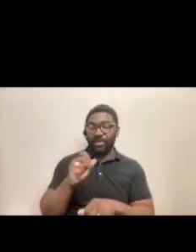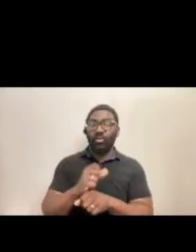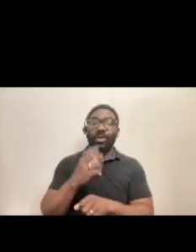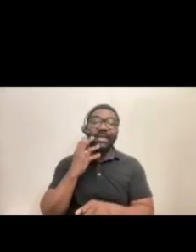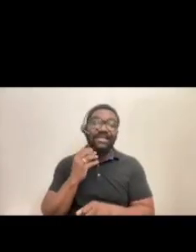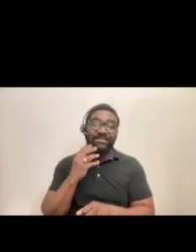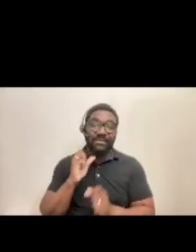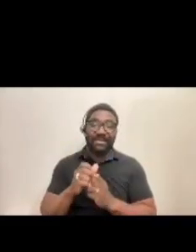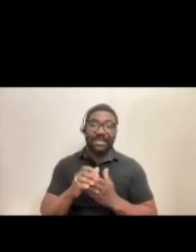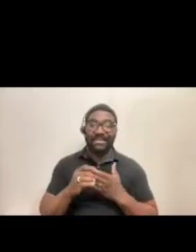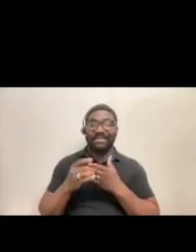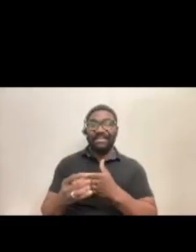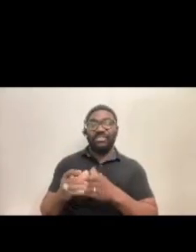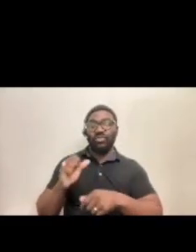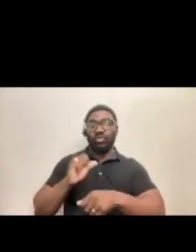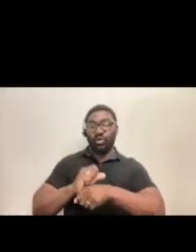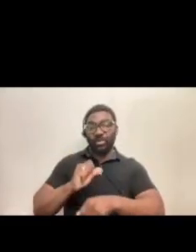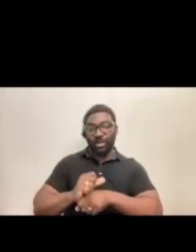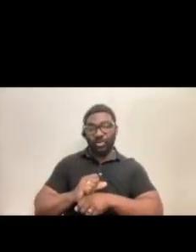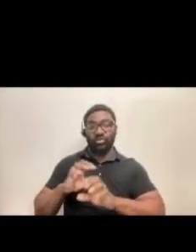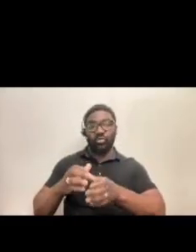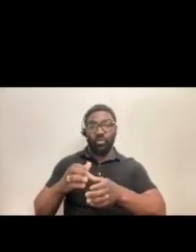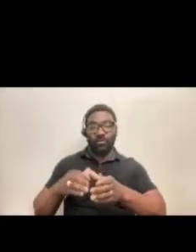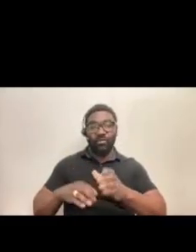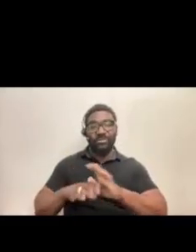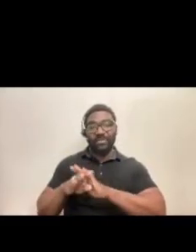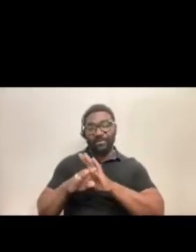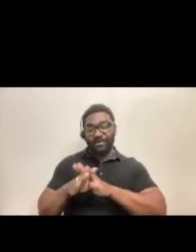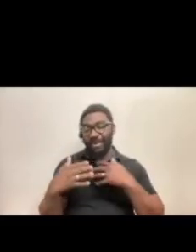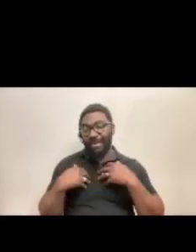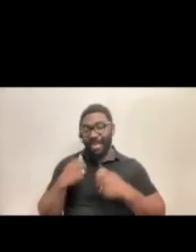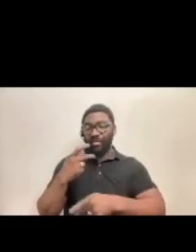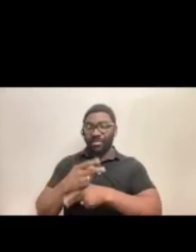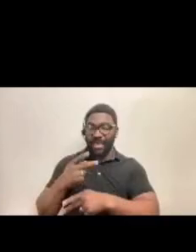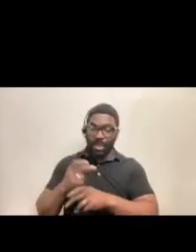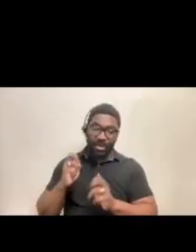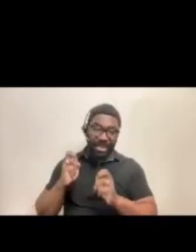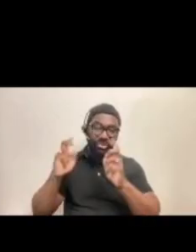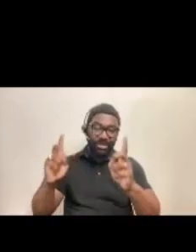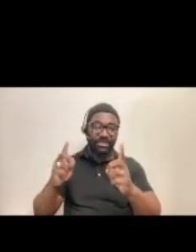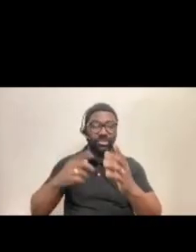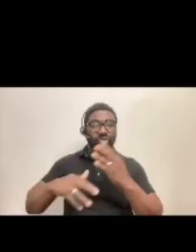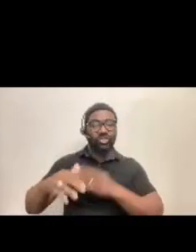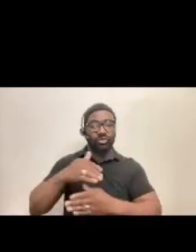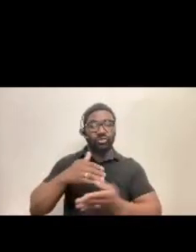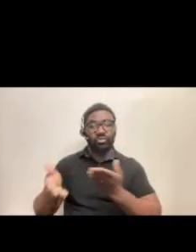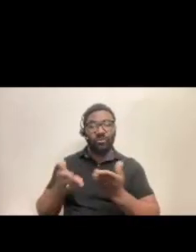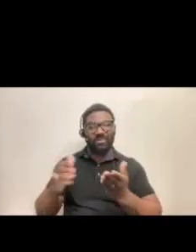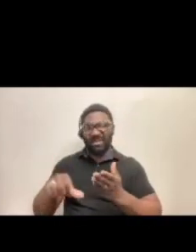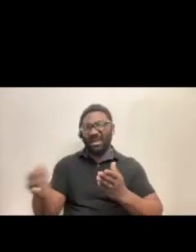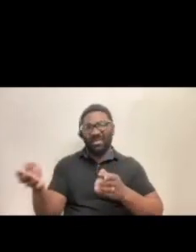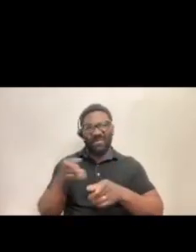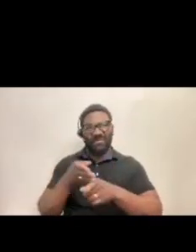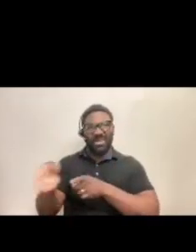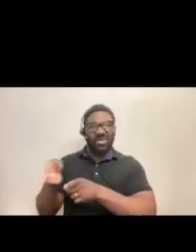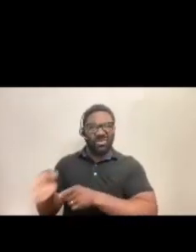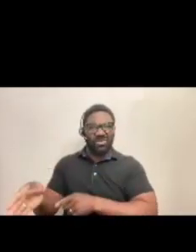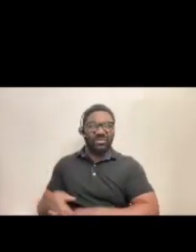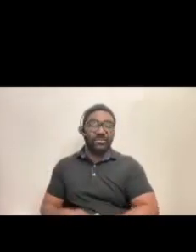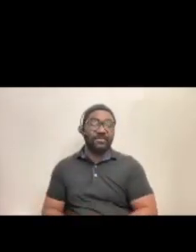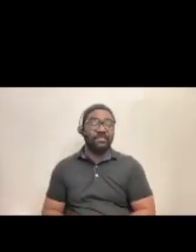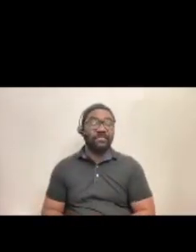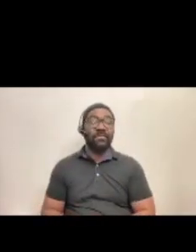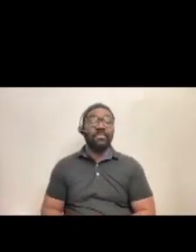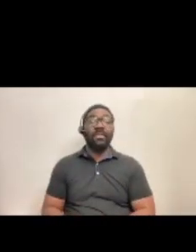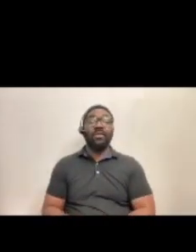to careers in workforce development, healthcare, education, social services, and other fields. By the end